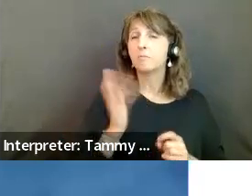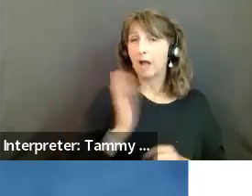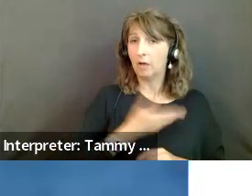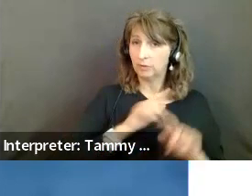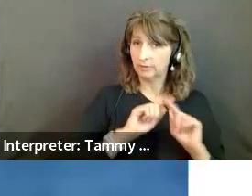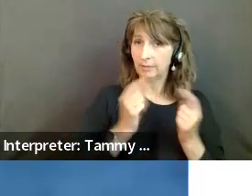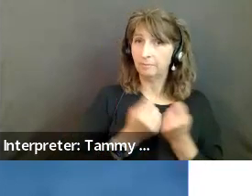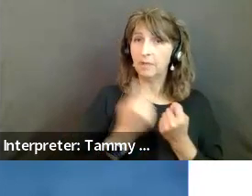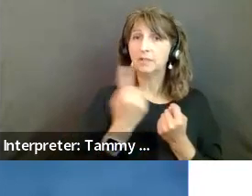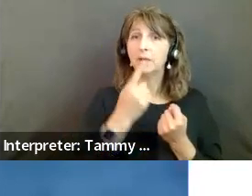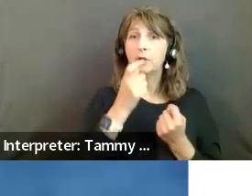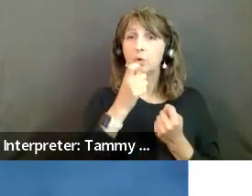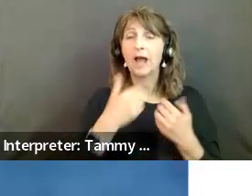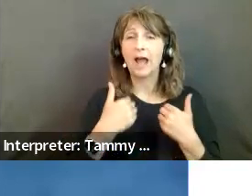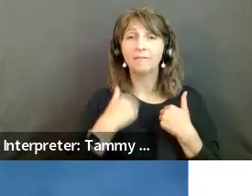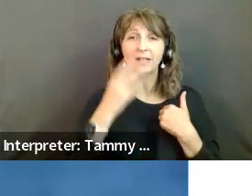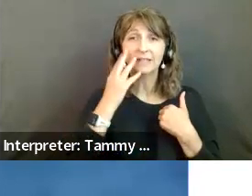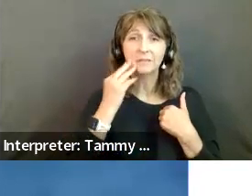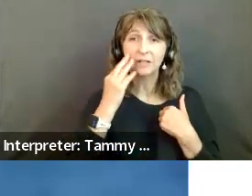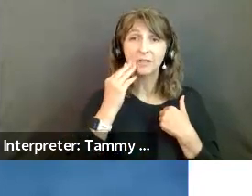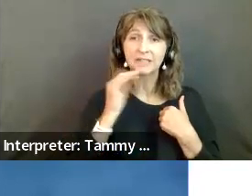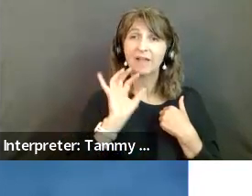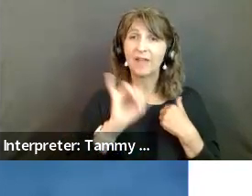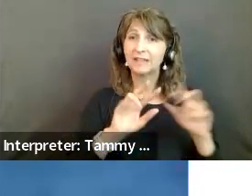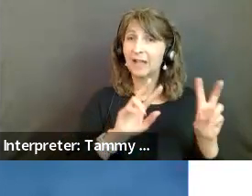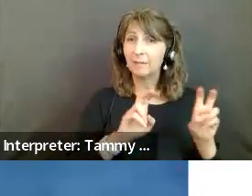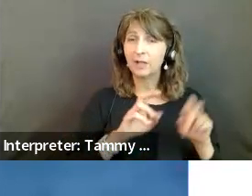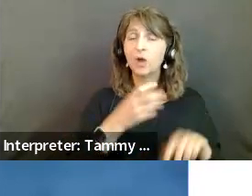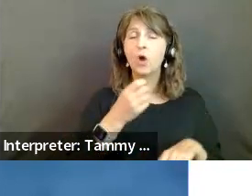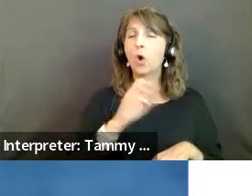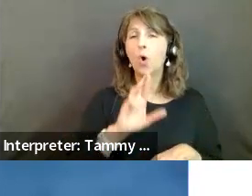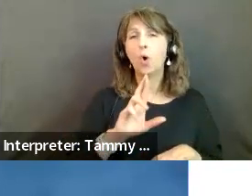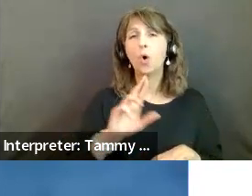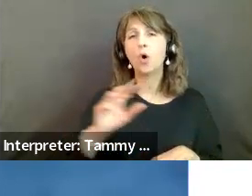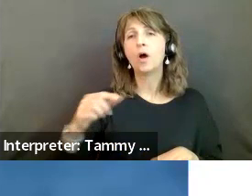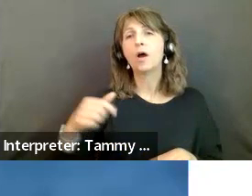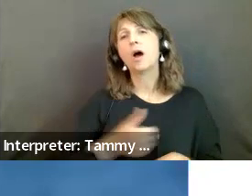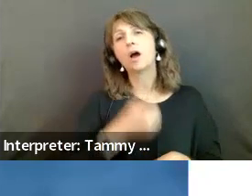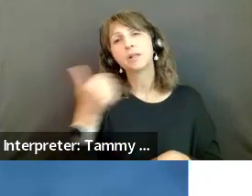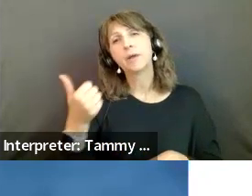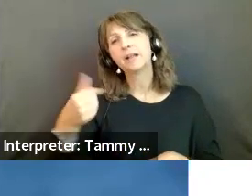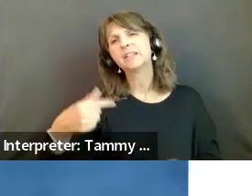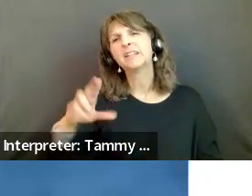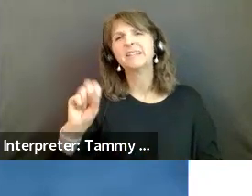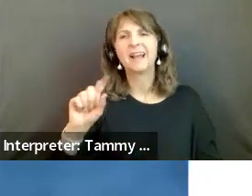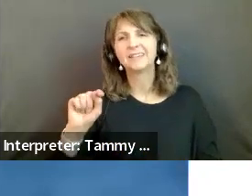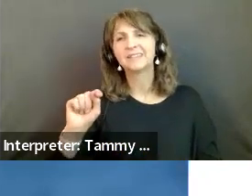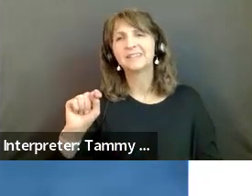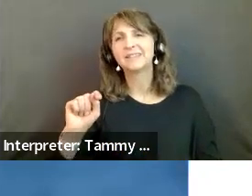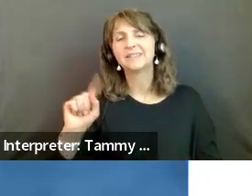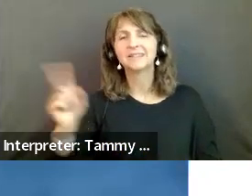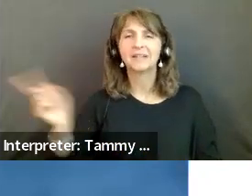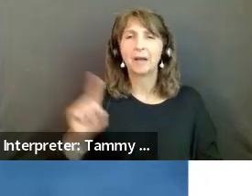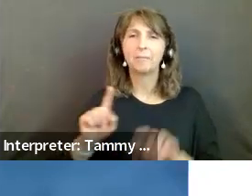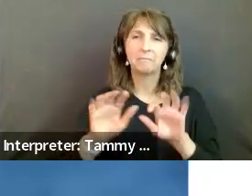the blog that they're writing, or we get guest blog writers to kind of come in and write some stuff